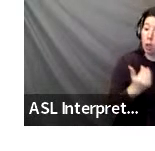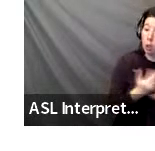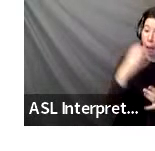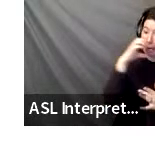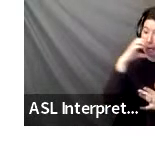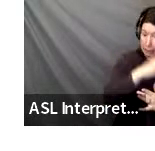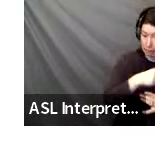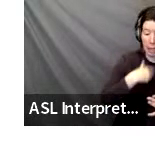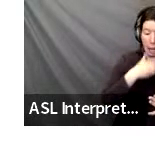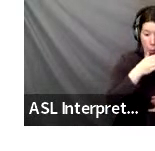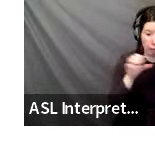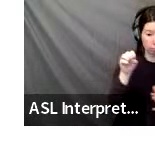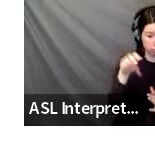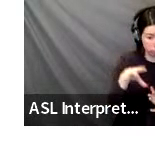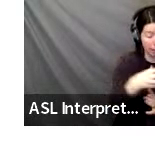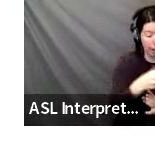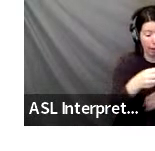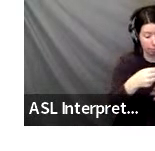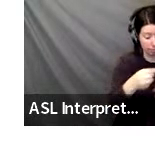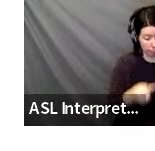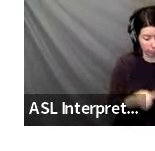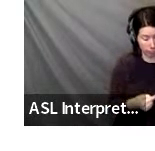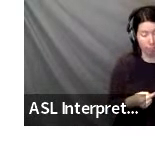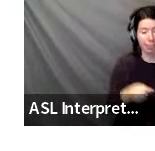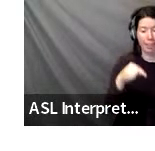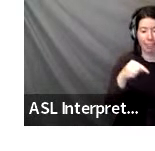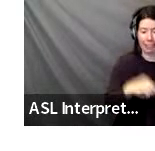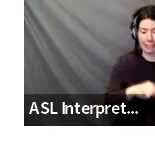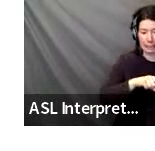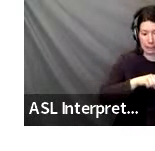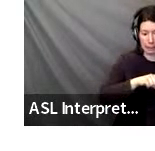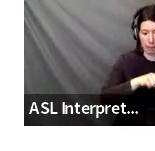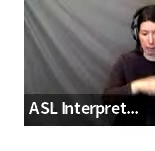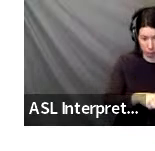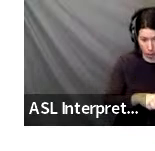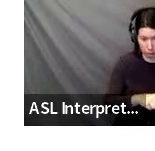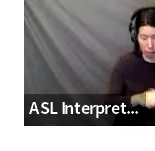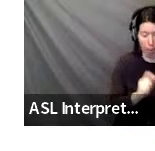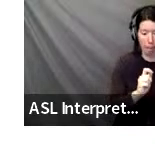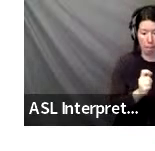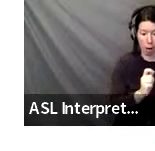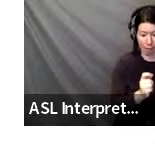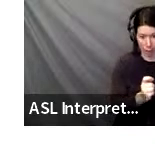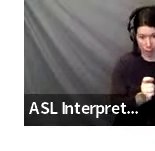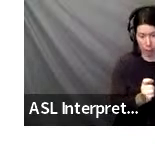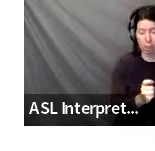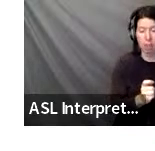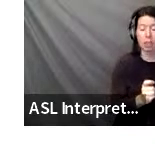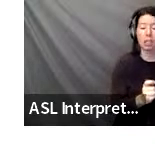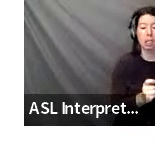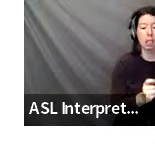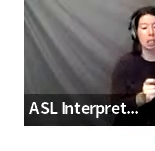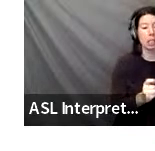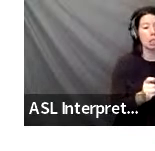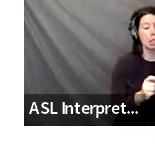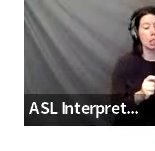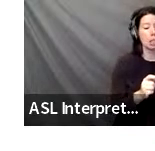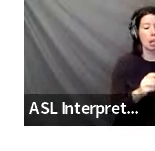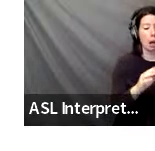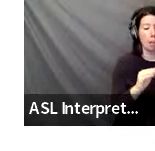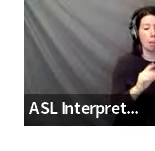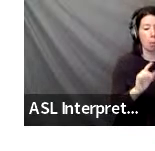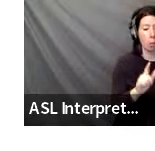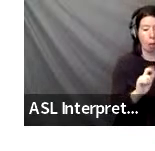in detail with you, it actually now is reliant on the modified locally preferred alternative. That if you watch that video, is one of